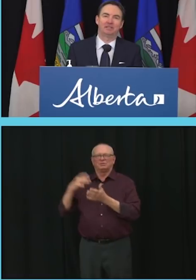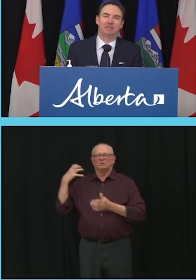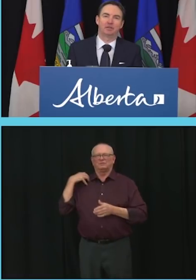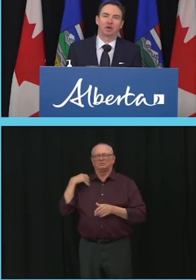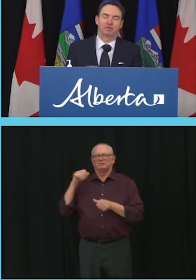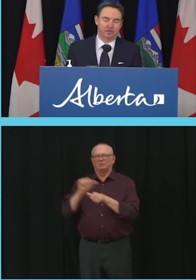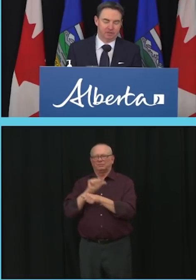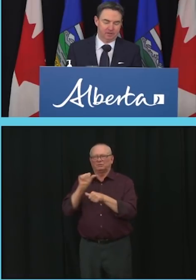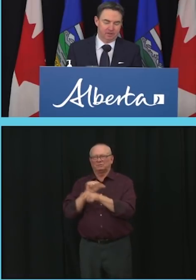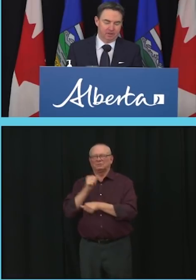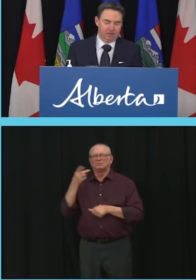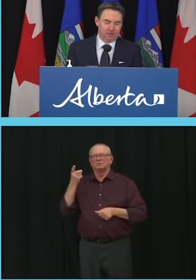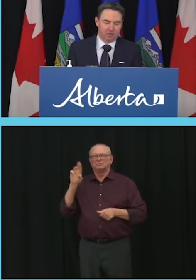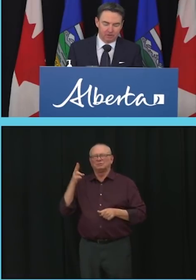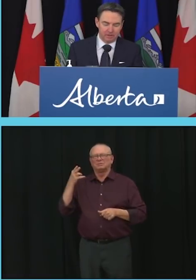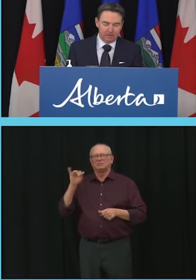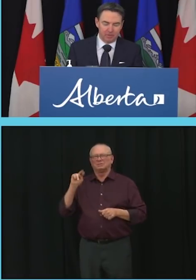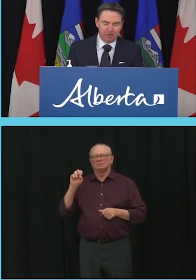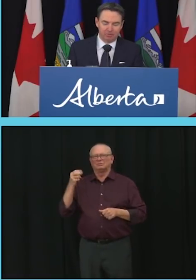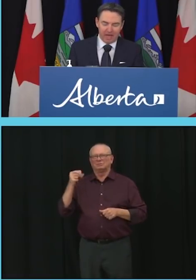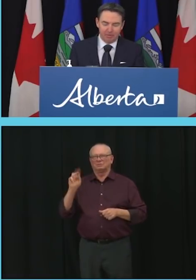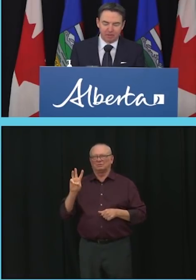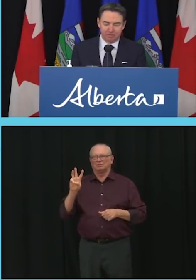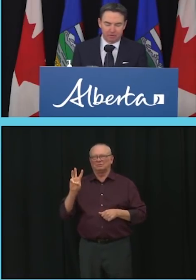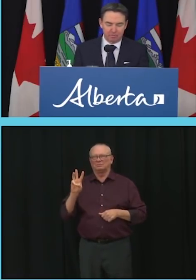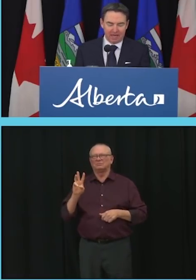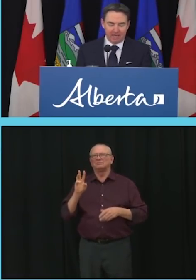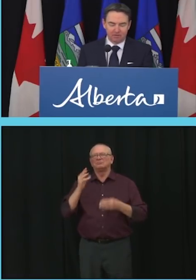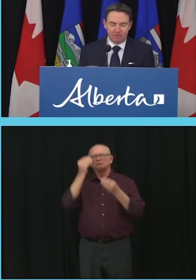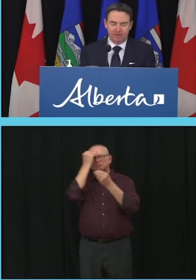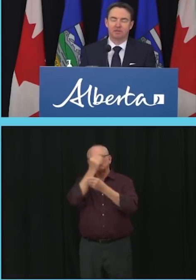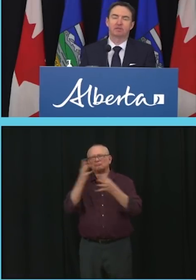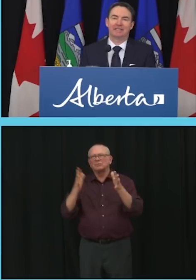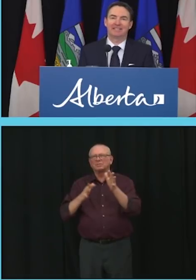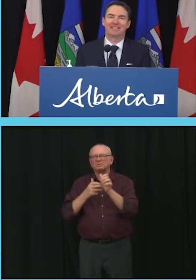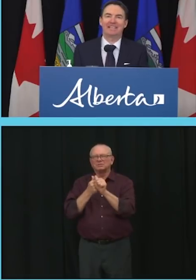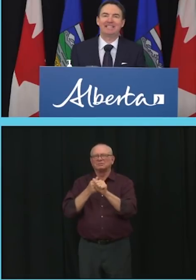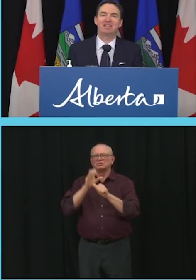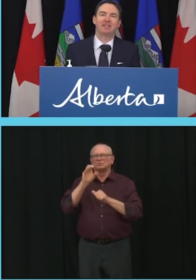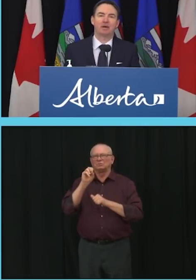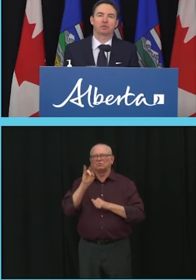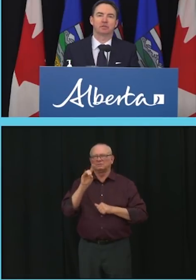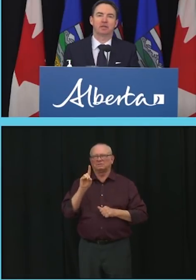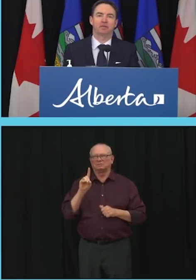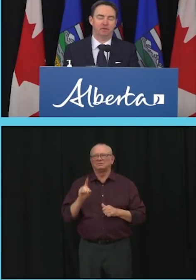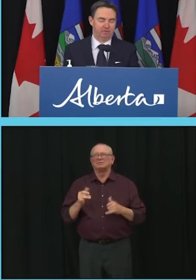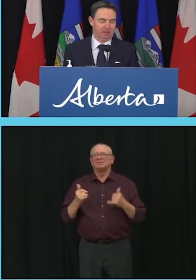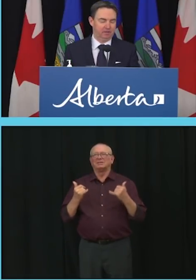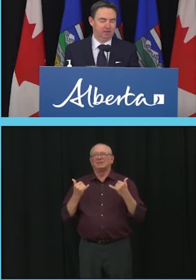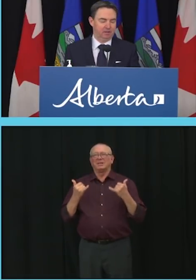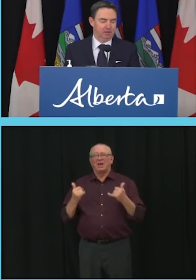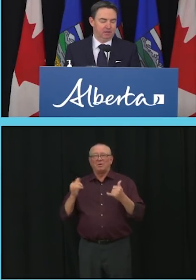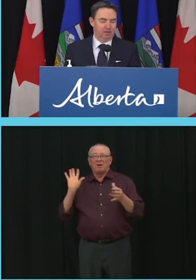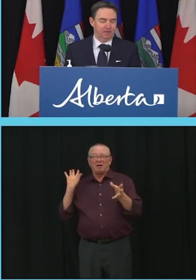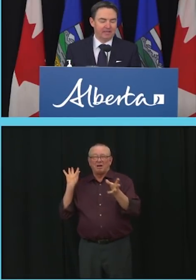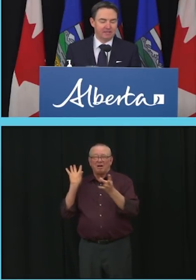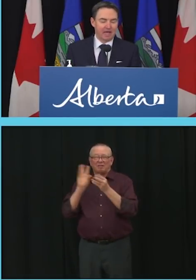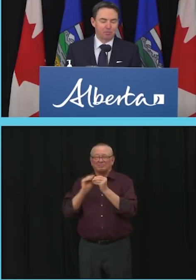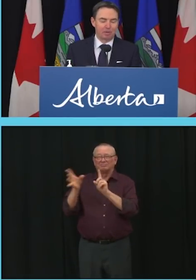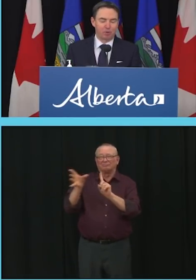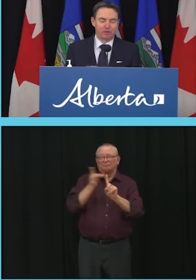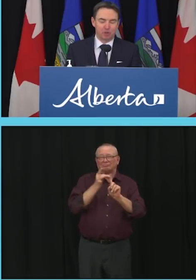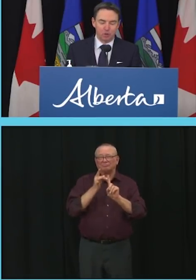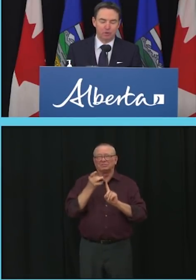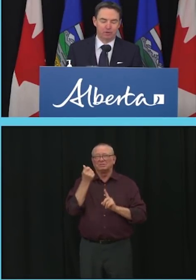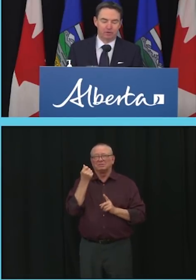COVID-19 in the province. Currently, the number of lab-confirmed active cases is 19,050. That's down